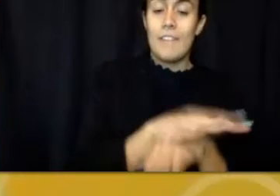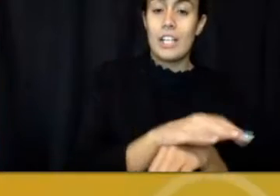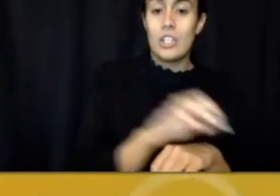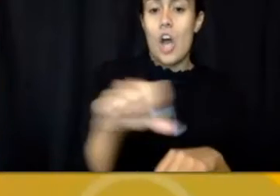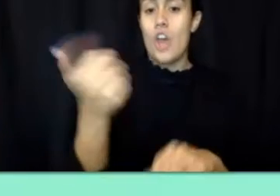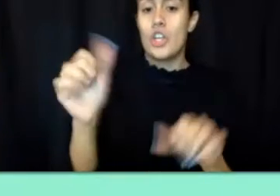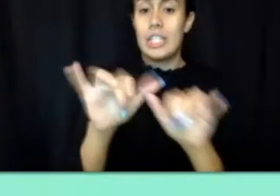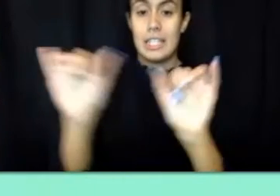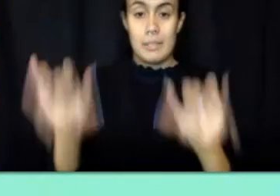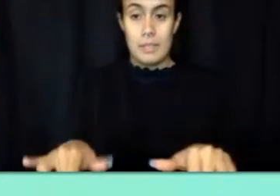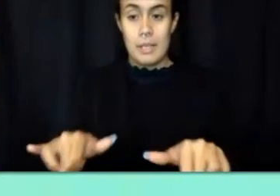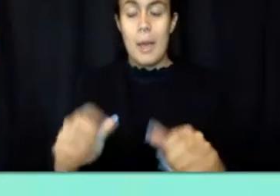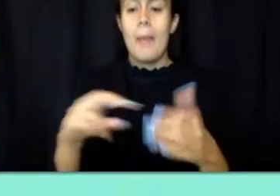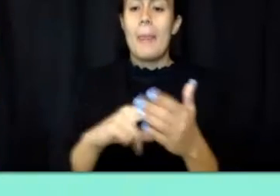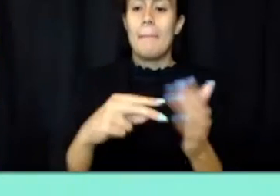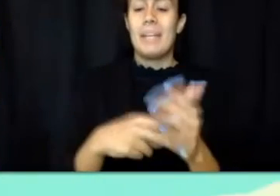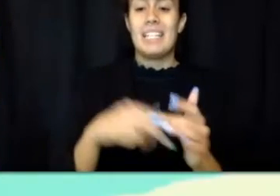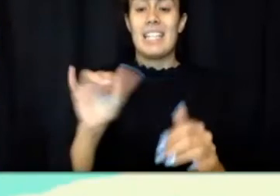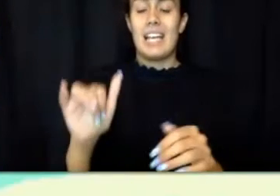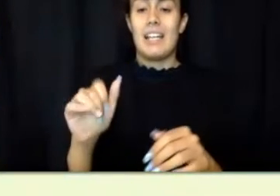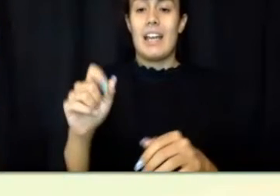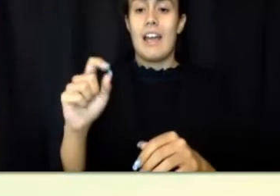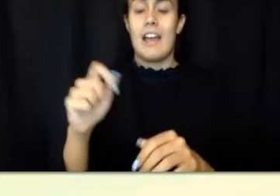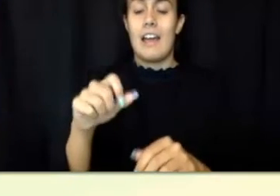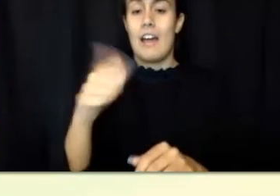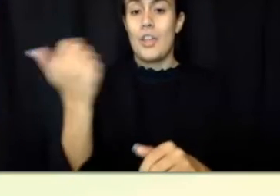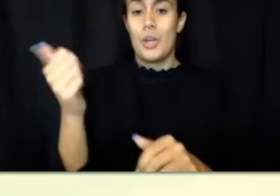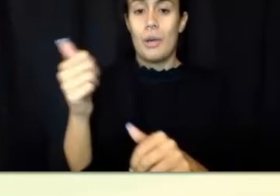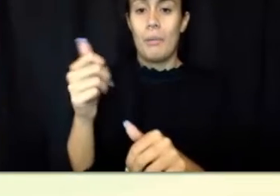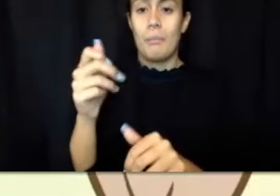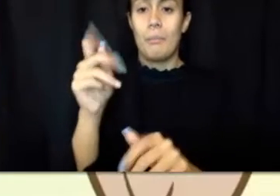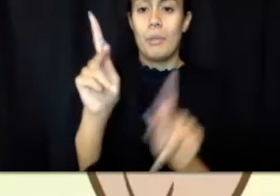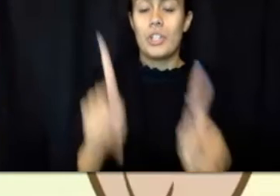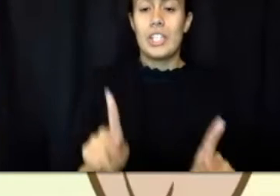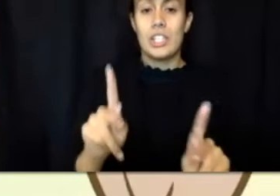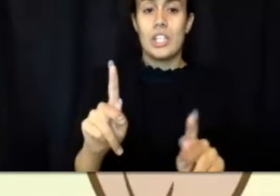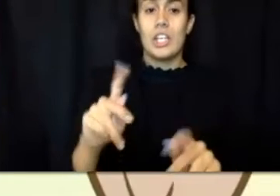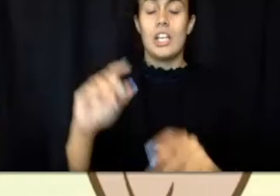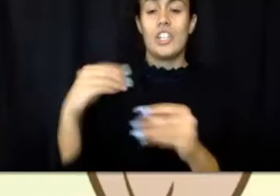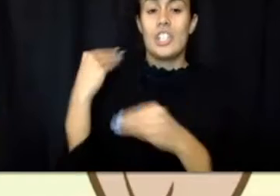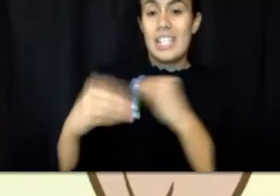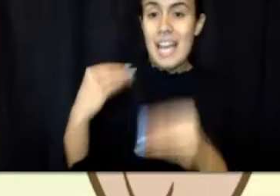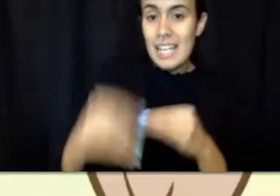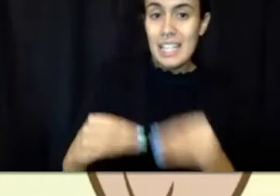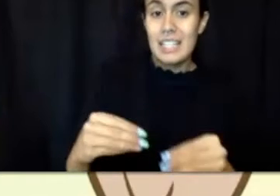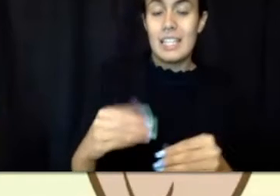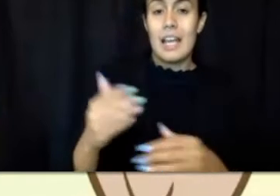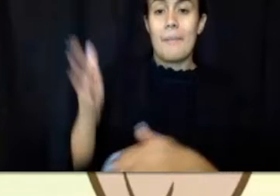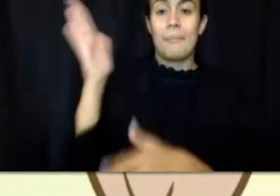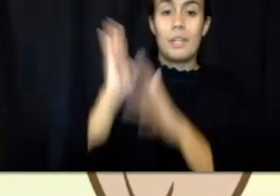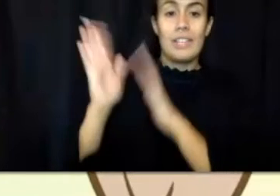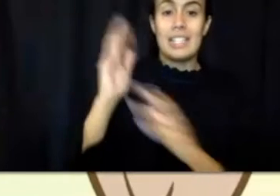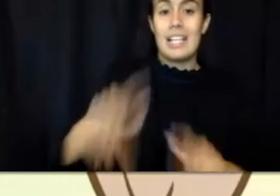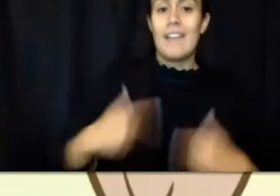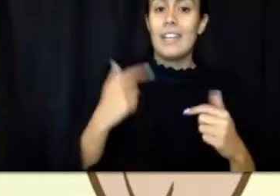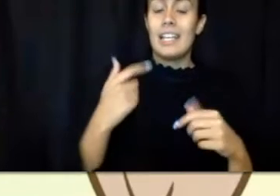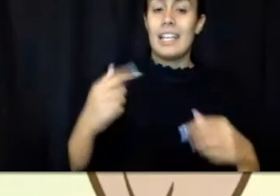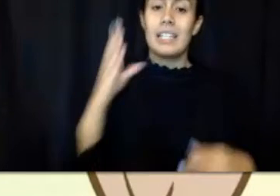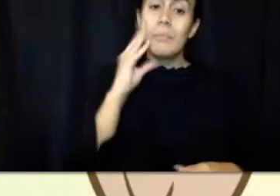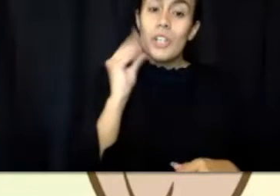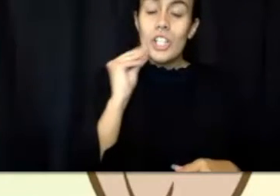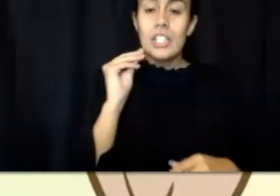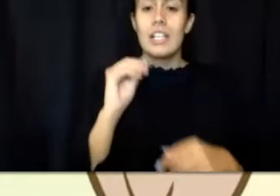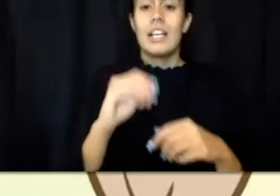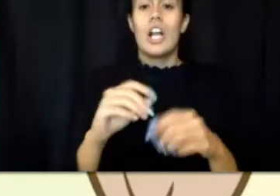other systems, means that each person's particular brain chemistry, genetics, and previous life experience